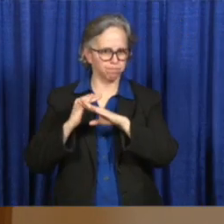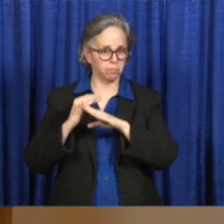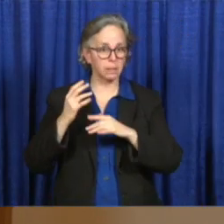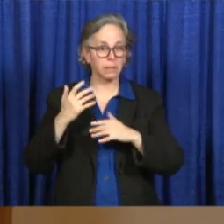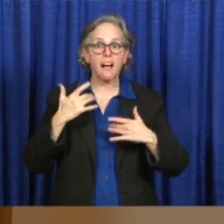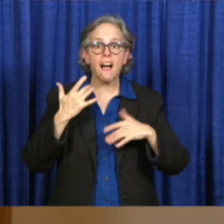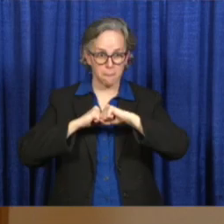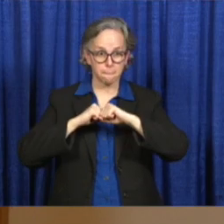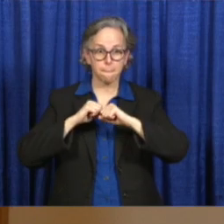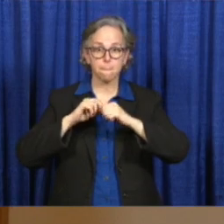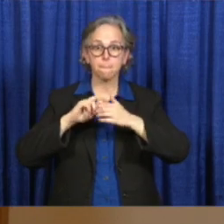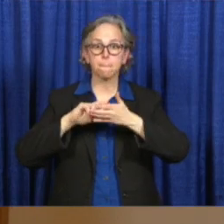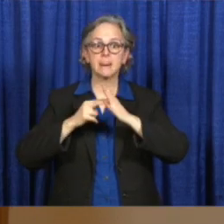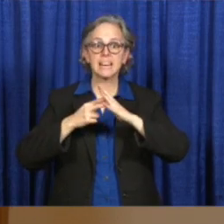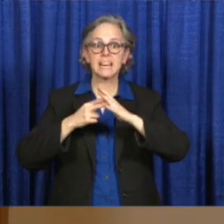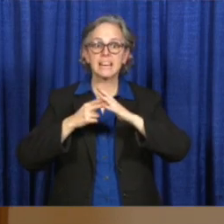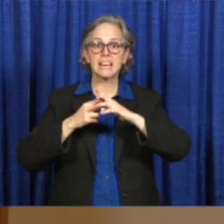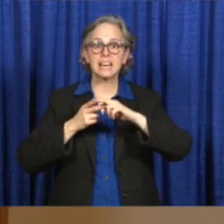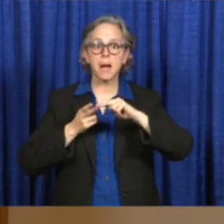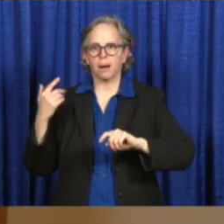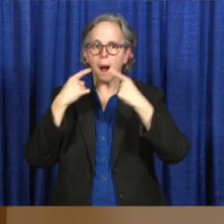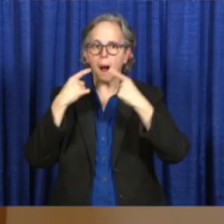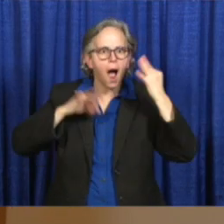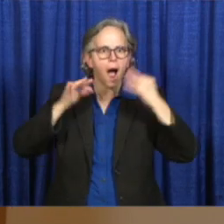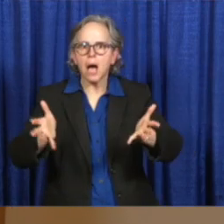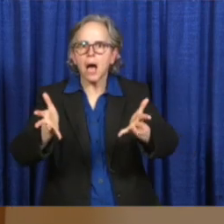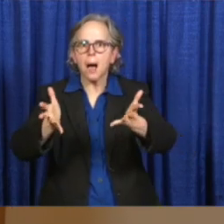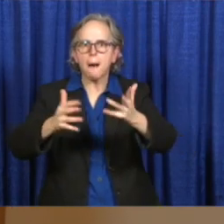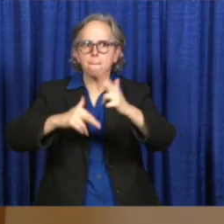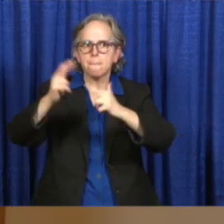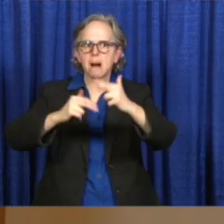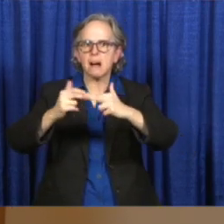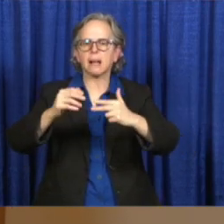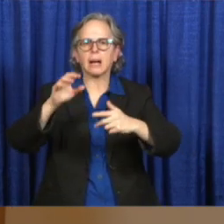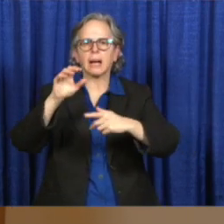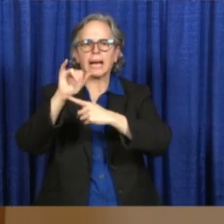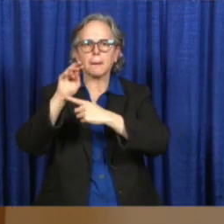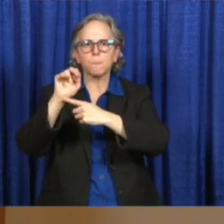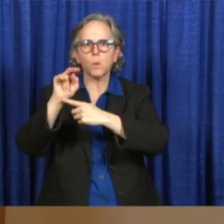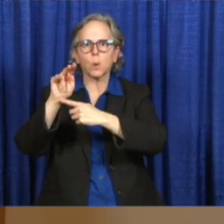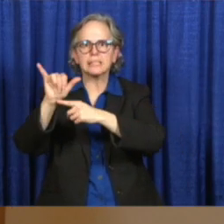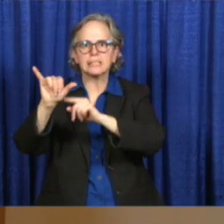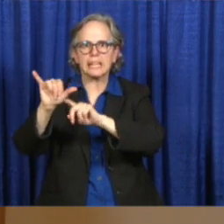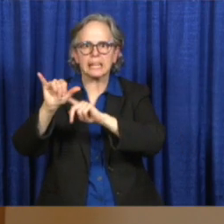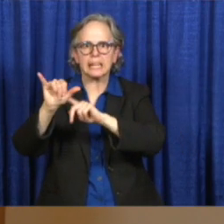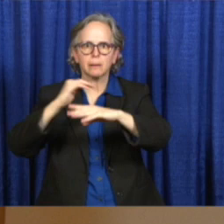yet in any usement of something that so